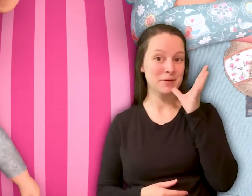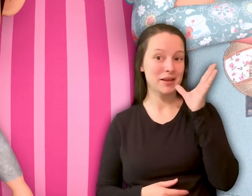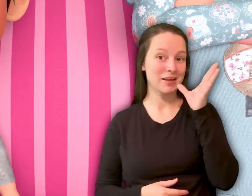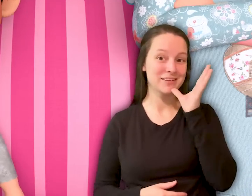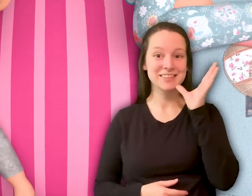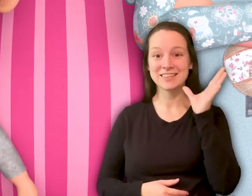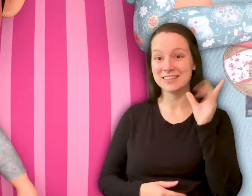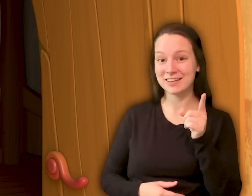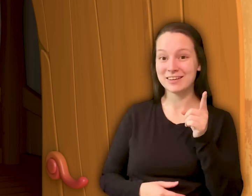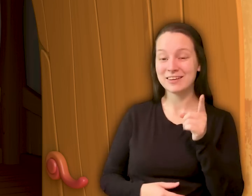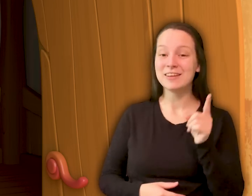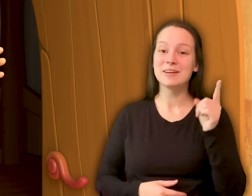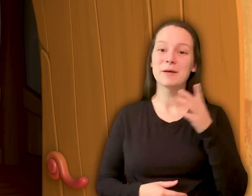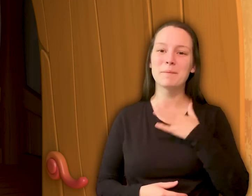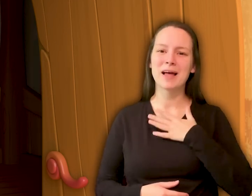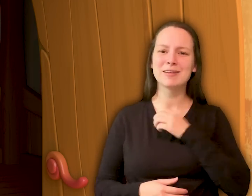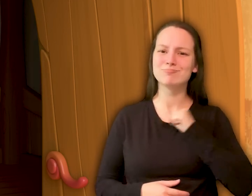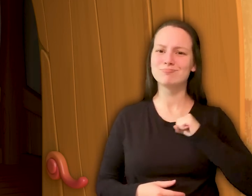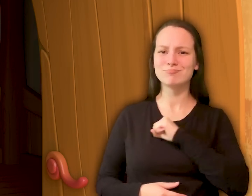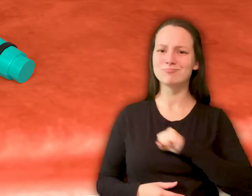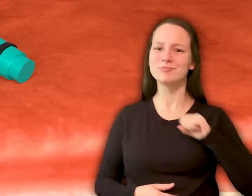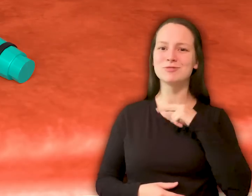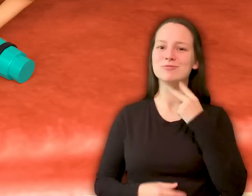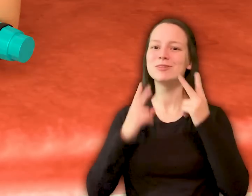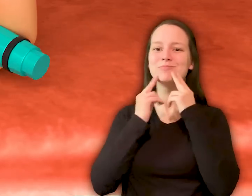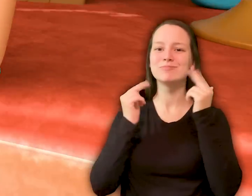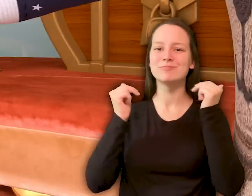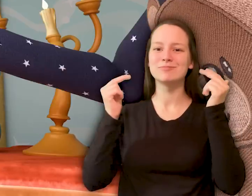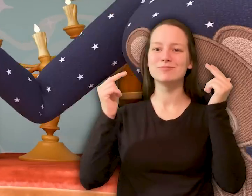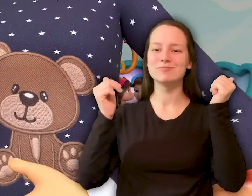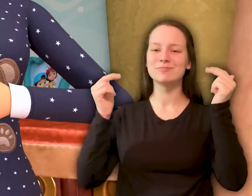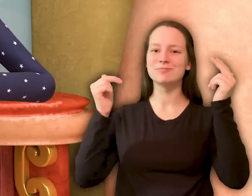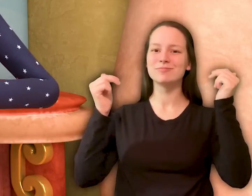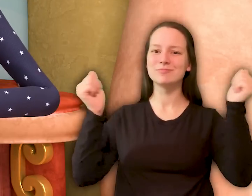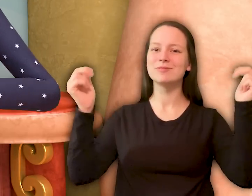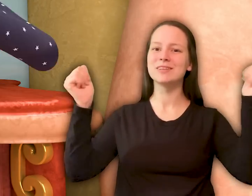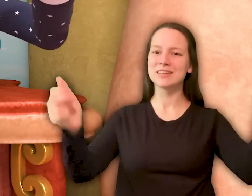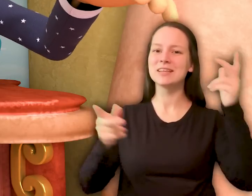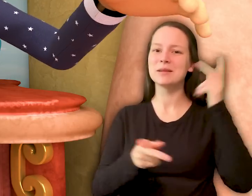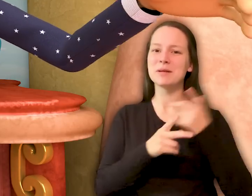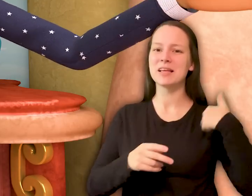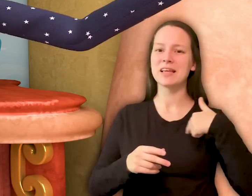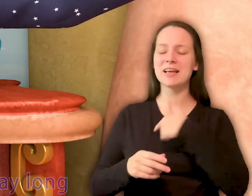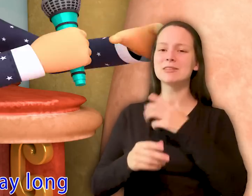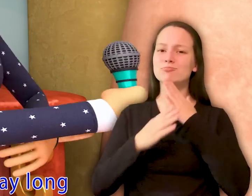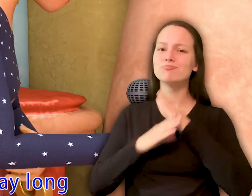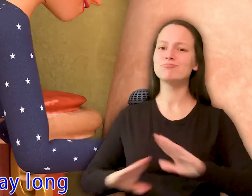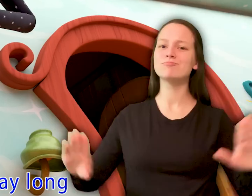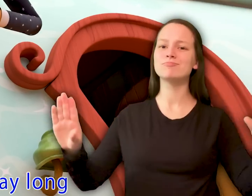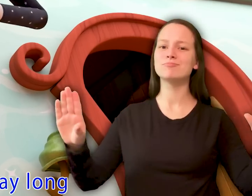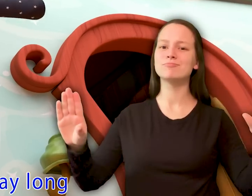Mommy Mommy our Super Voice singing for us keeping out the